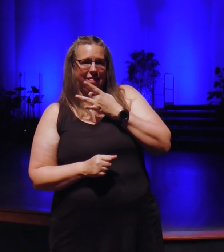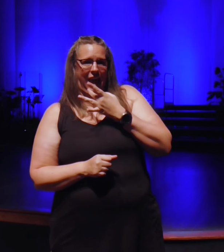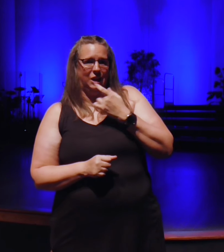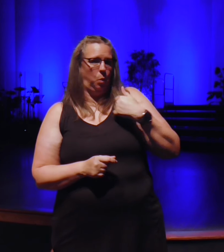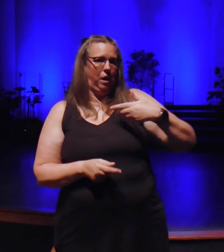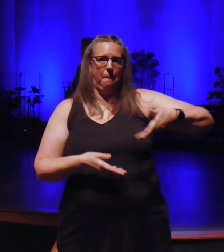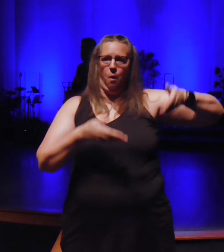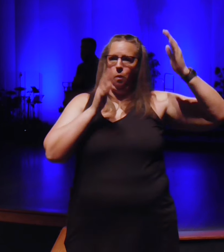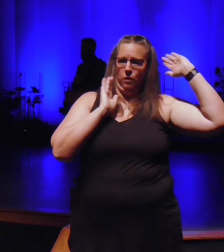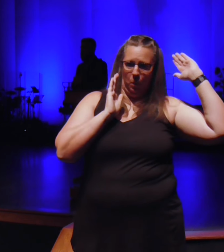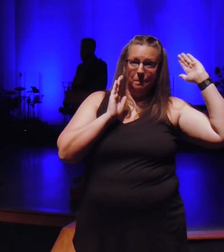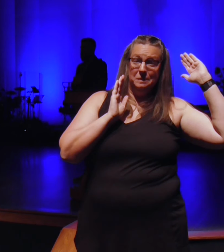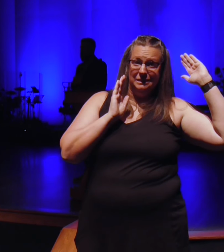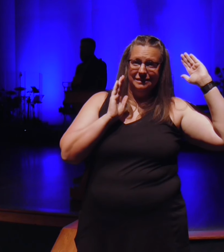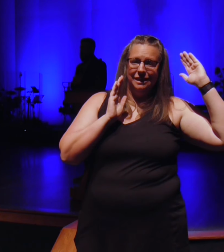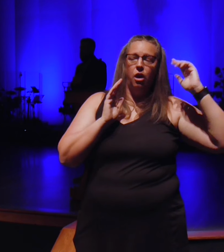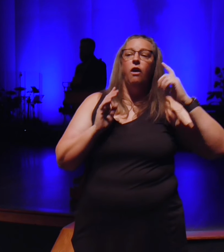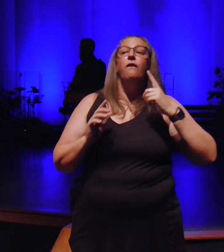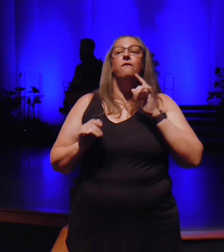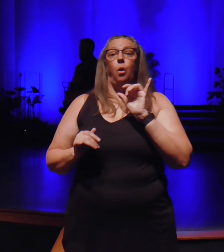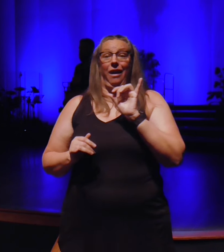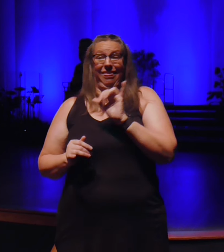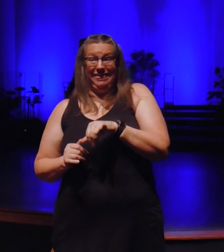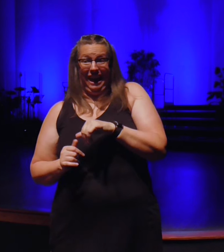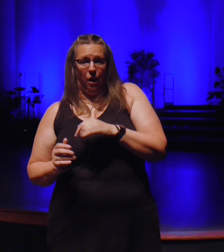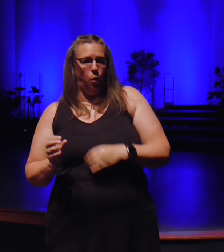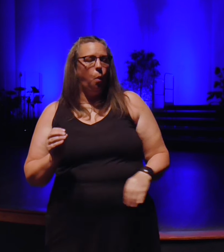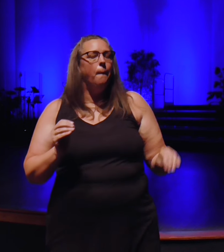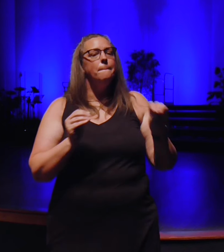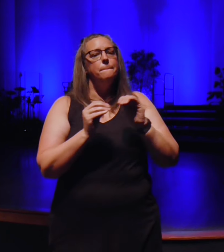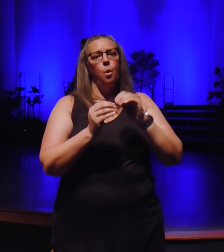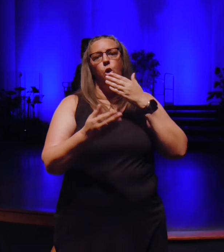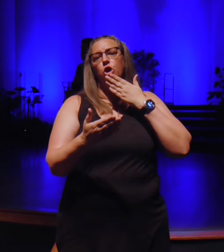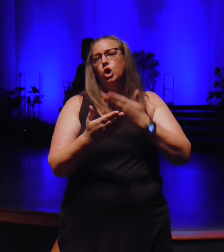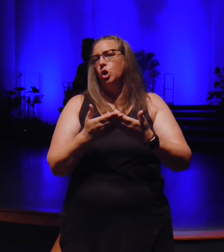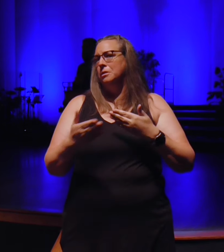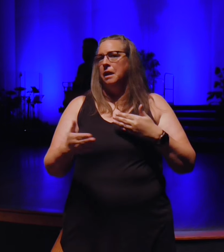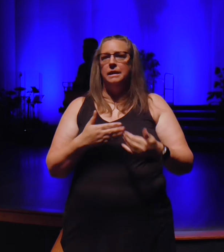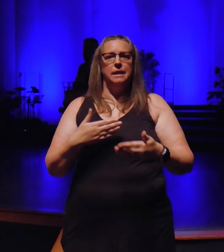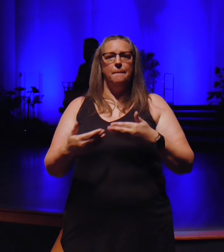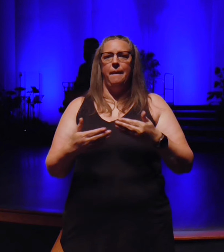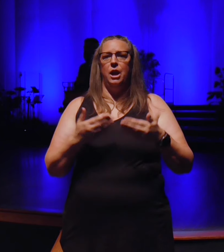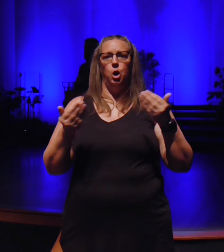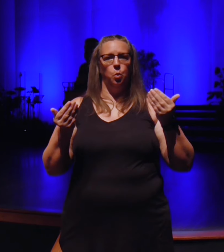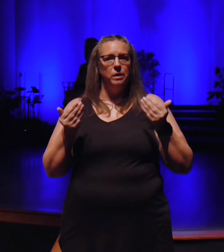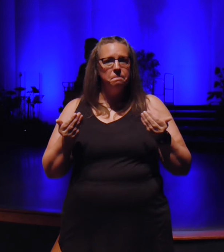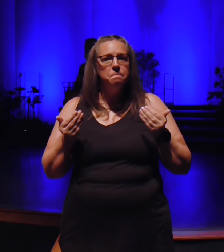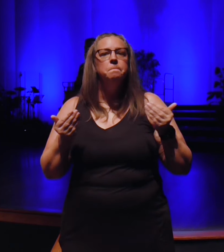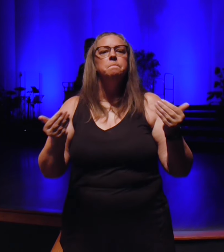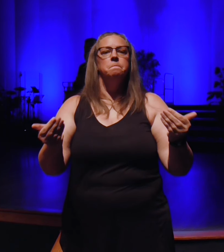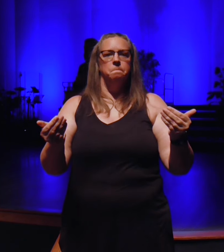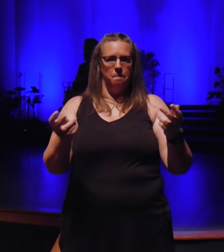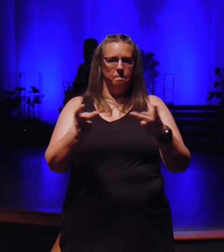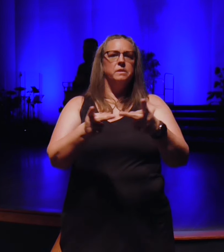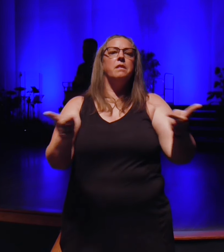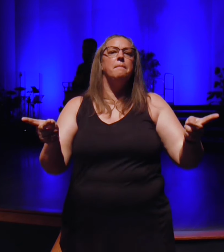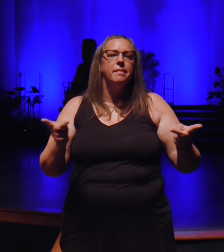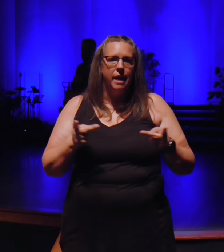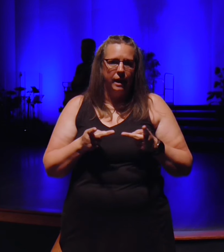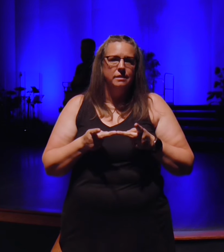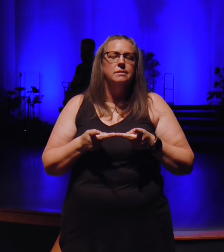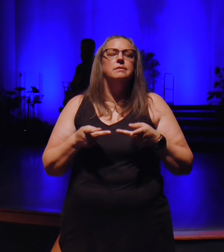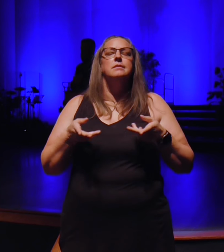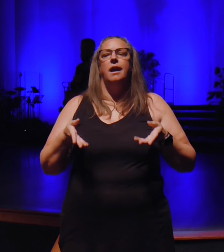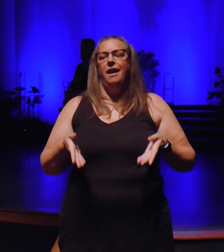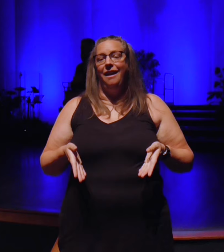much. So for that or more of the good, we step into that place of